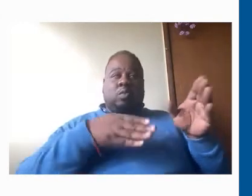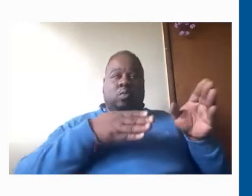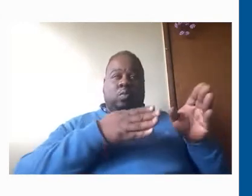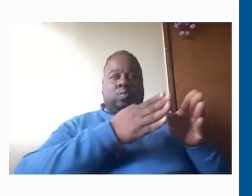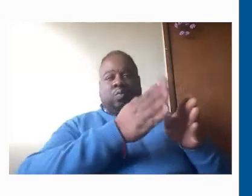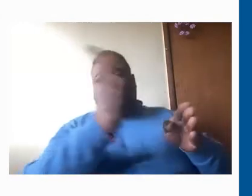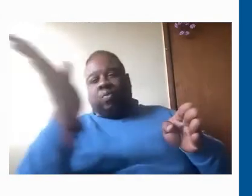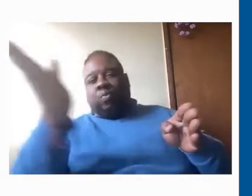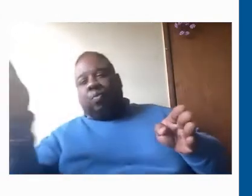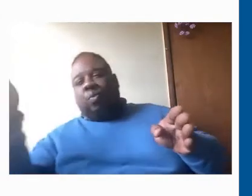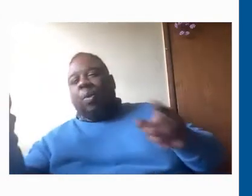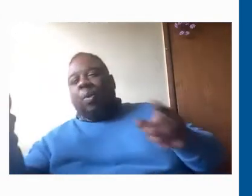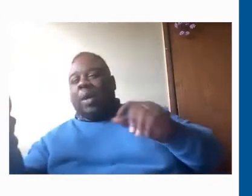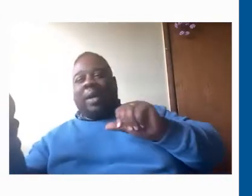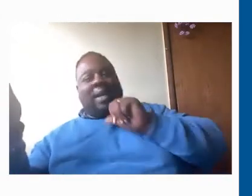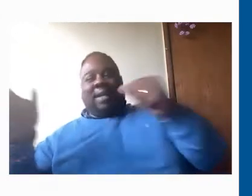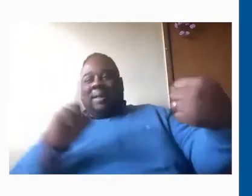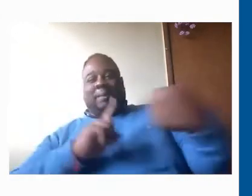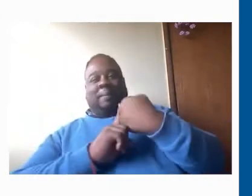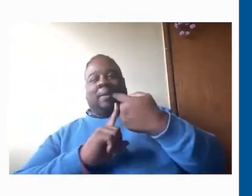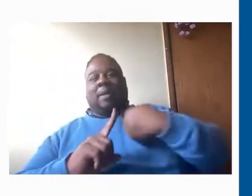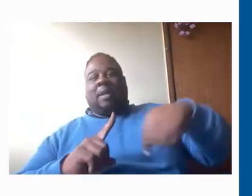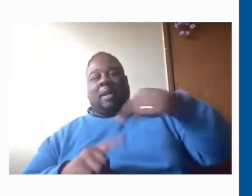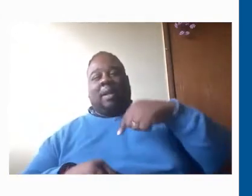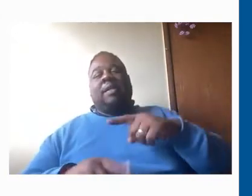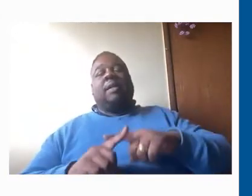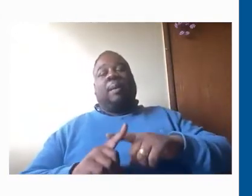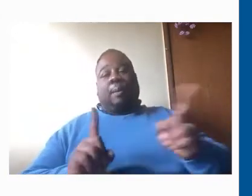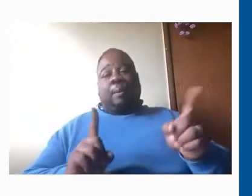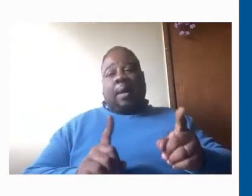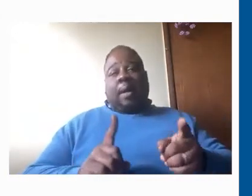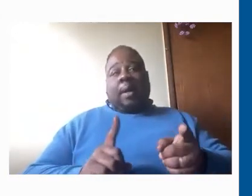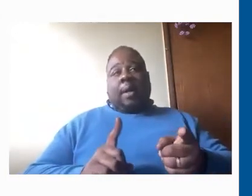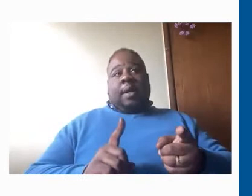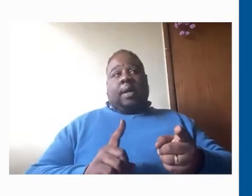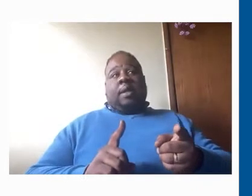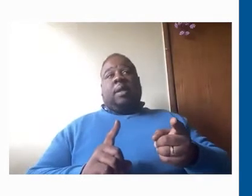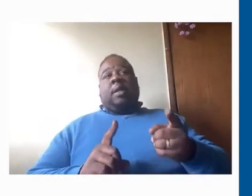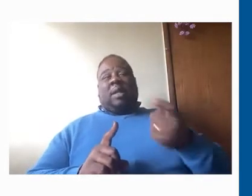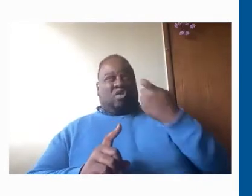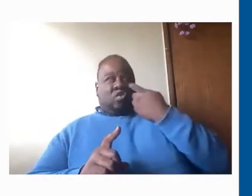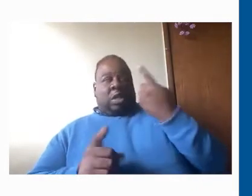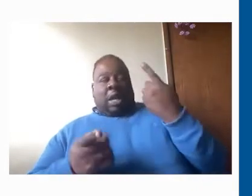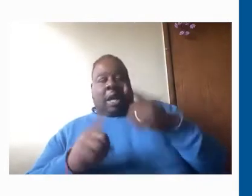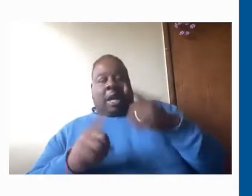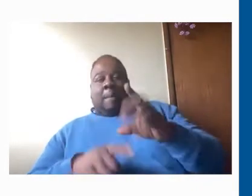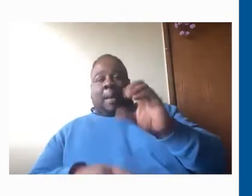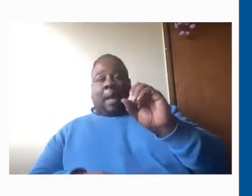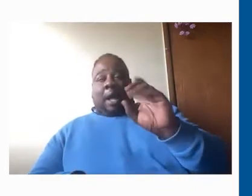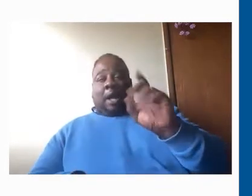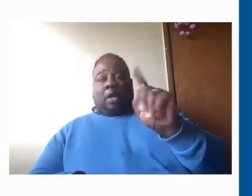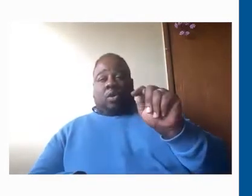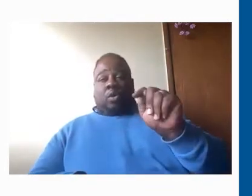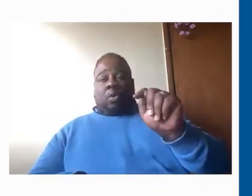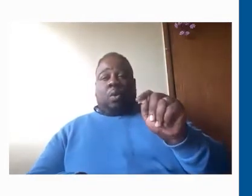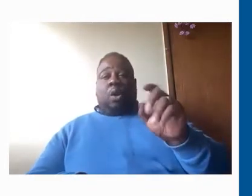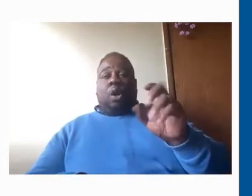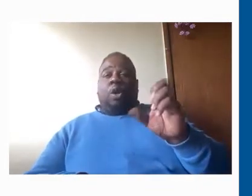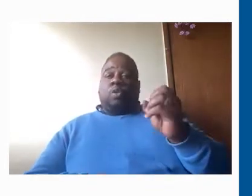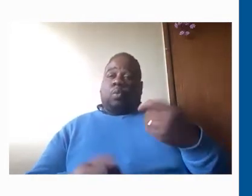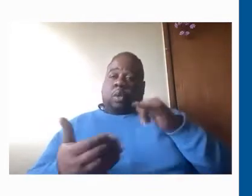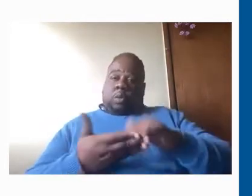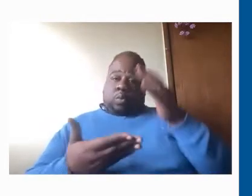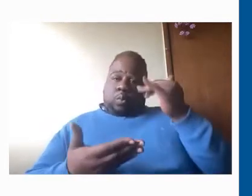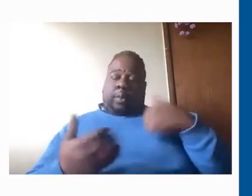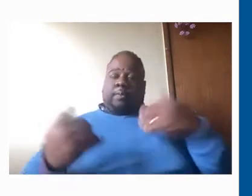October. And ways that you can protect yourself if you have a disability is going to our website and or calling 311.